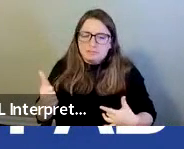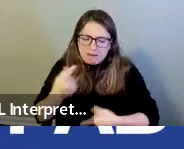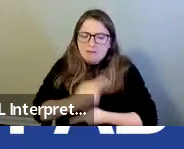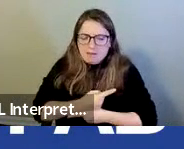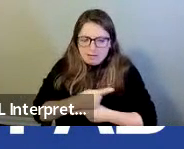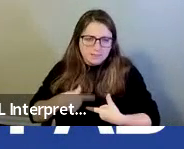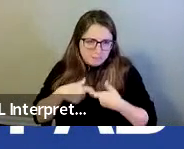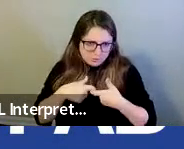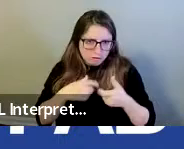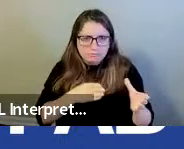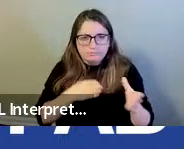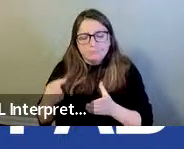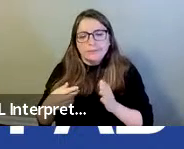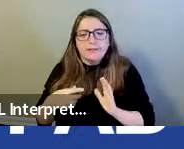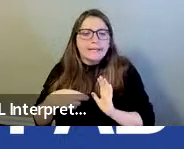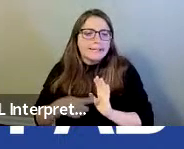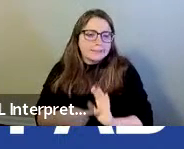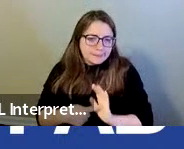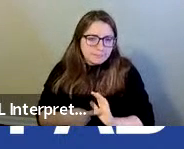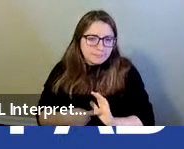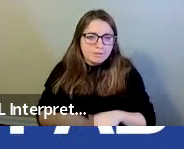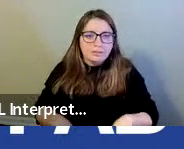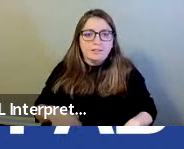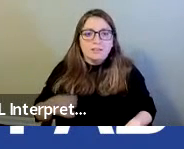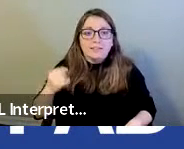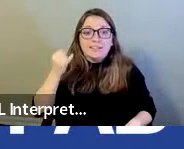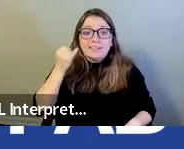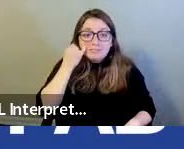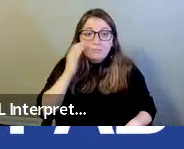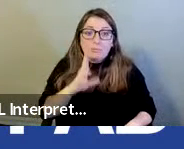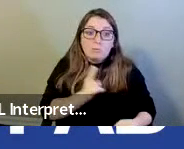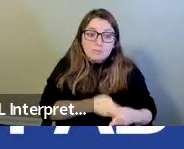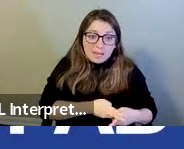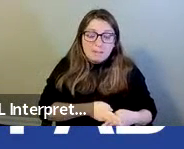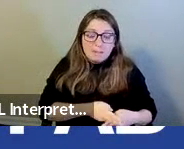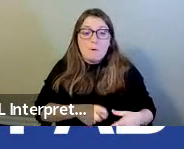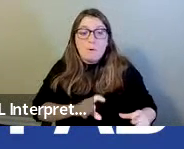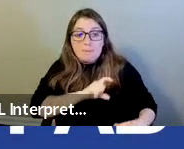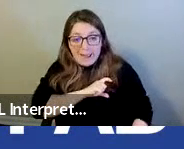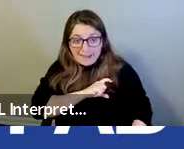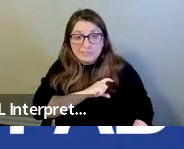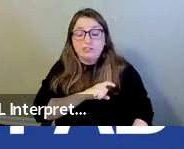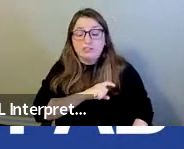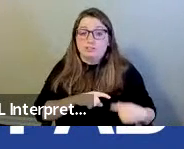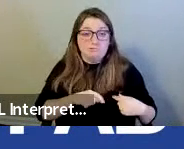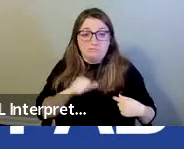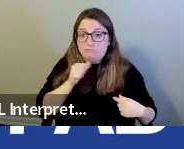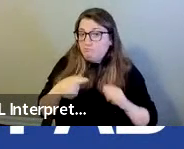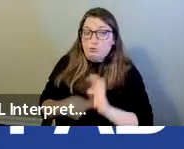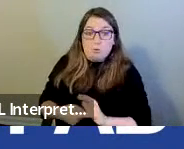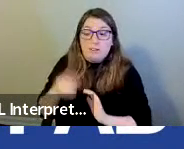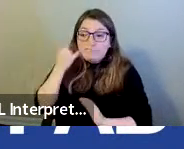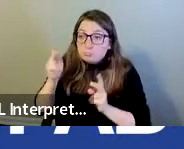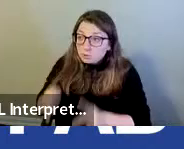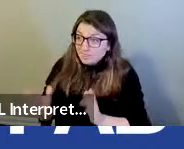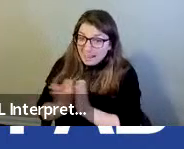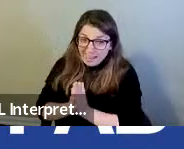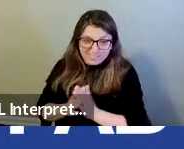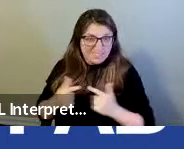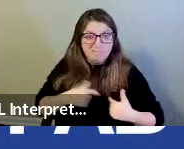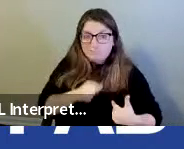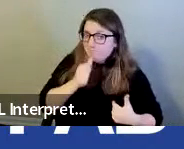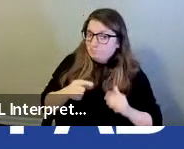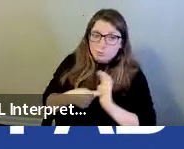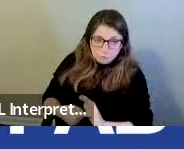failure to furnish your name and badge to any person requesting. Failure 2.13, failure to render